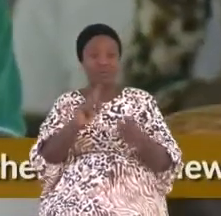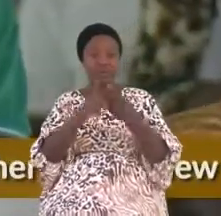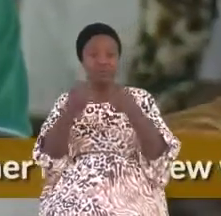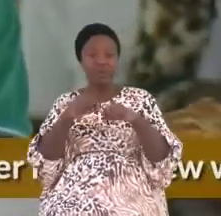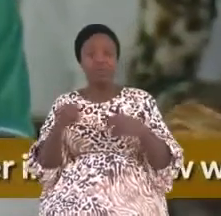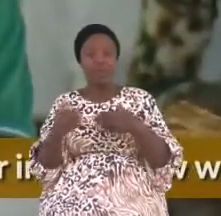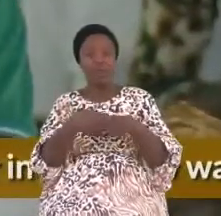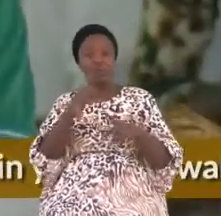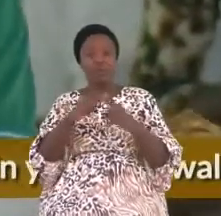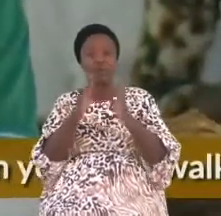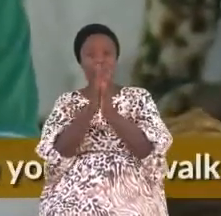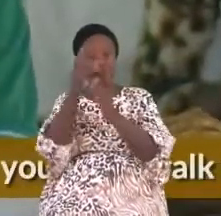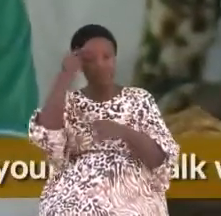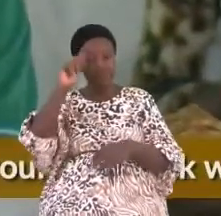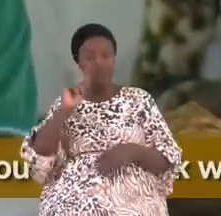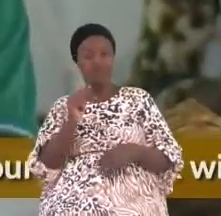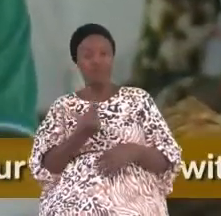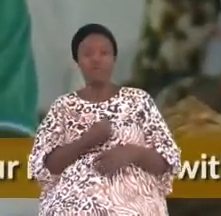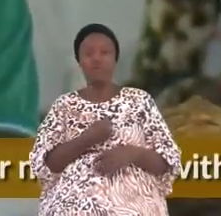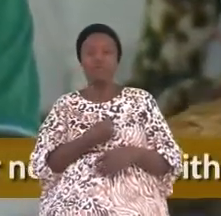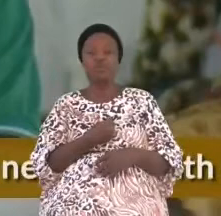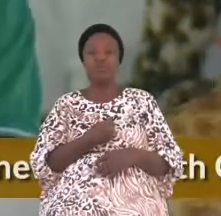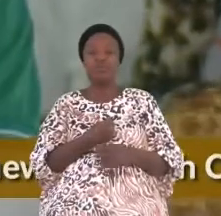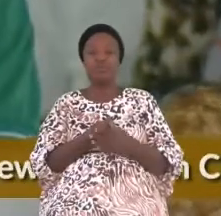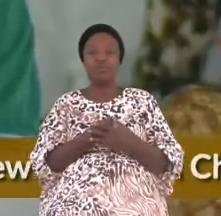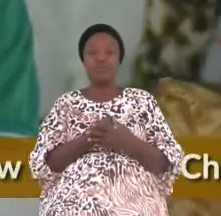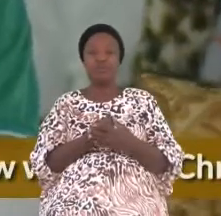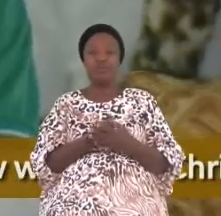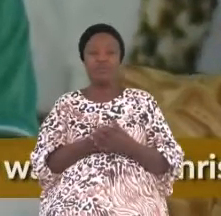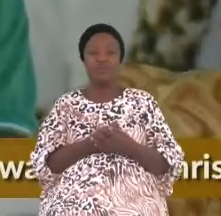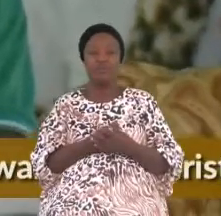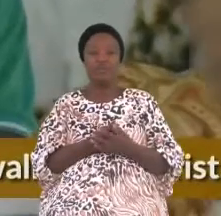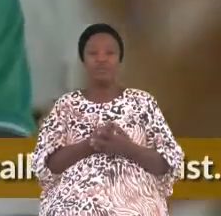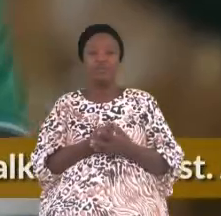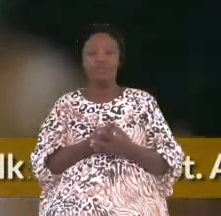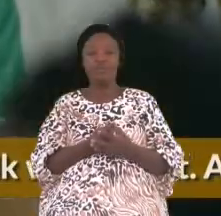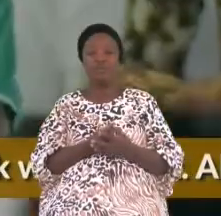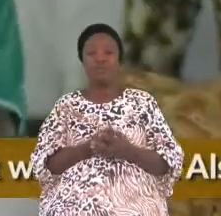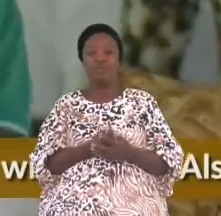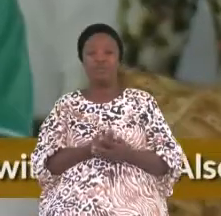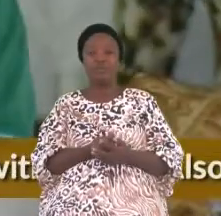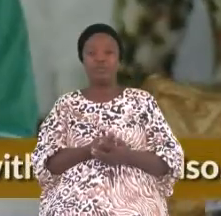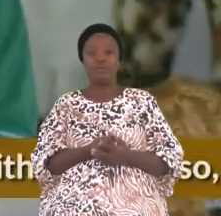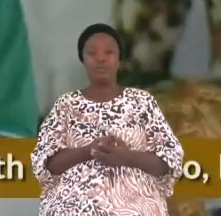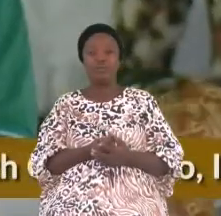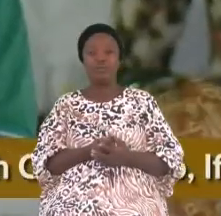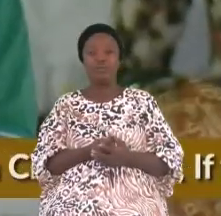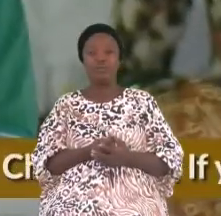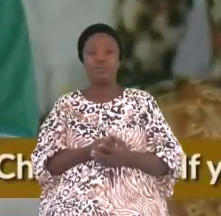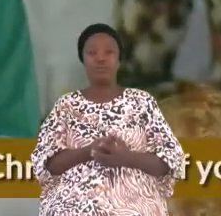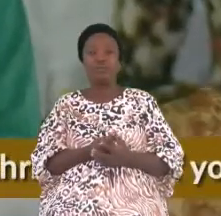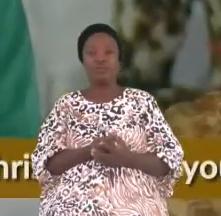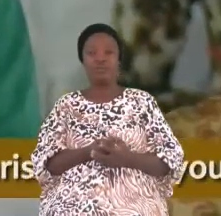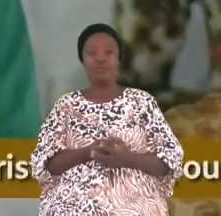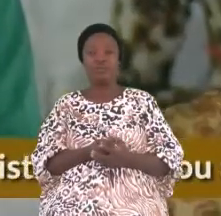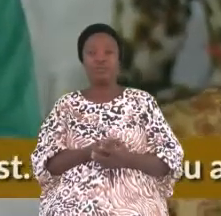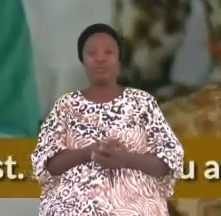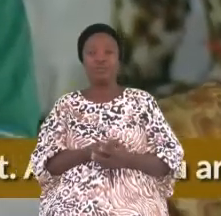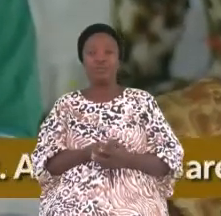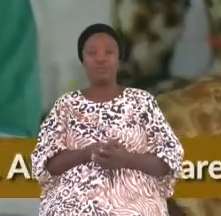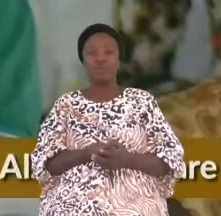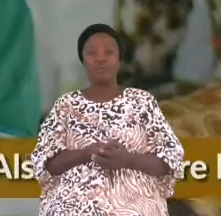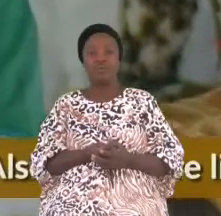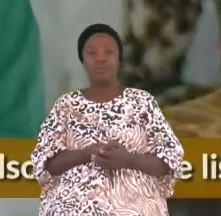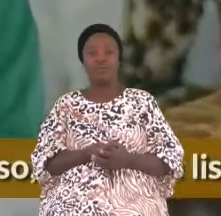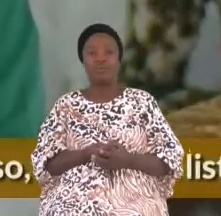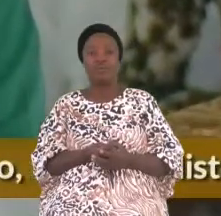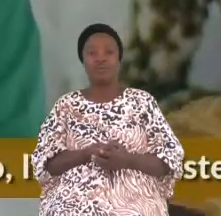everyone and get into the hall by my right hand side here there's a overflow in that hall please attend to